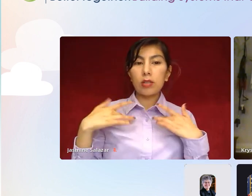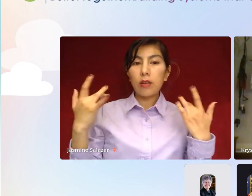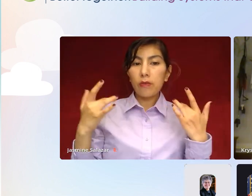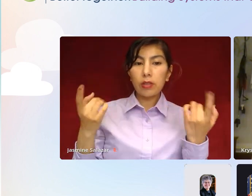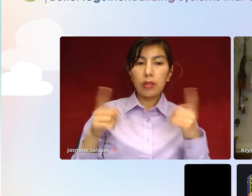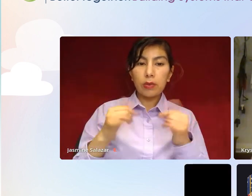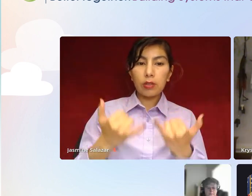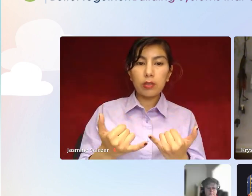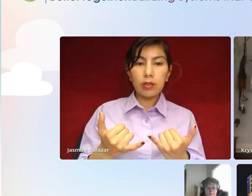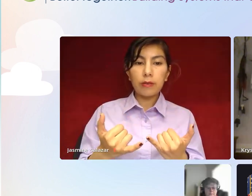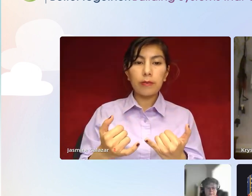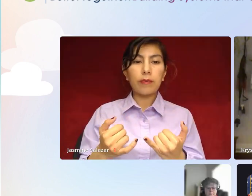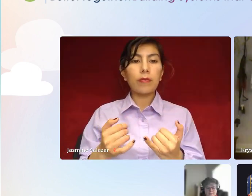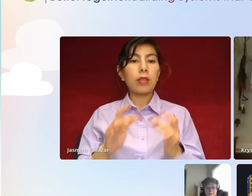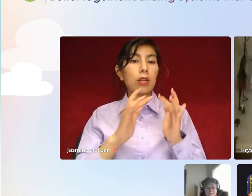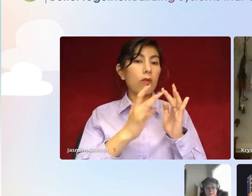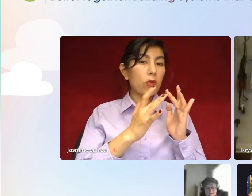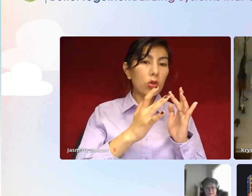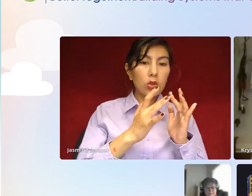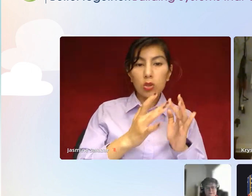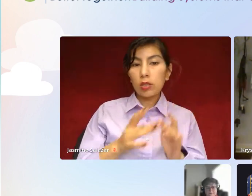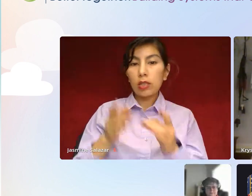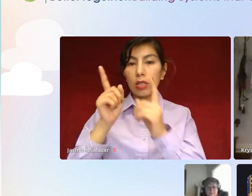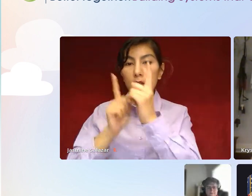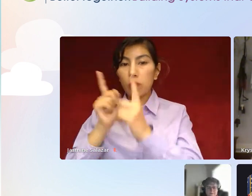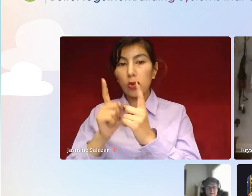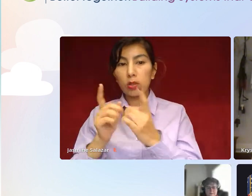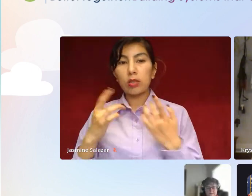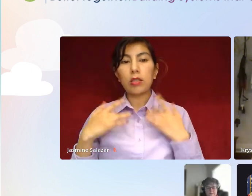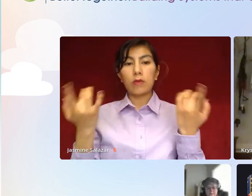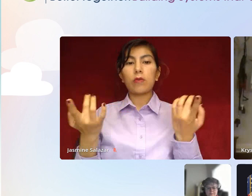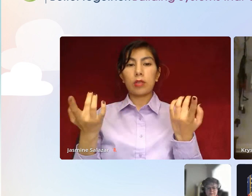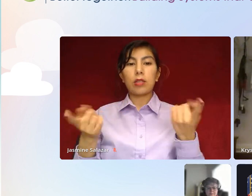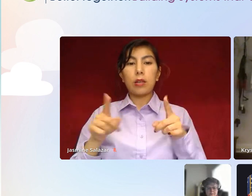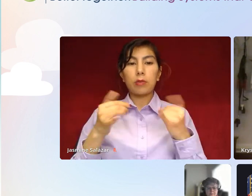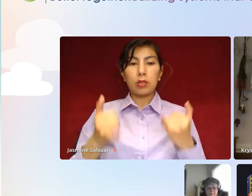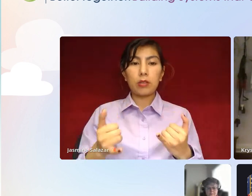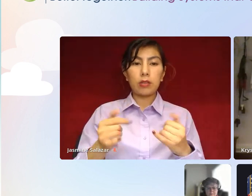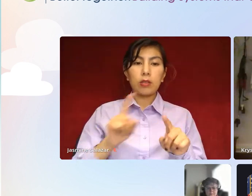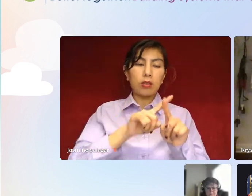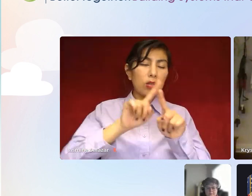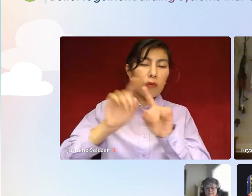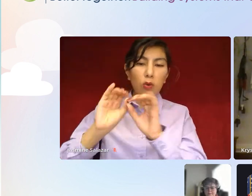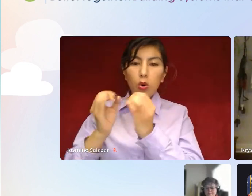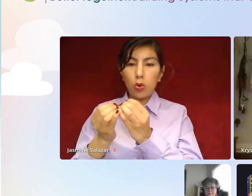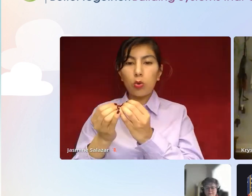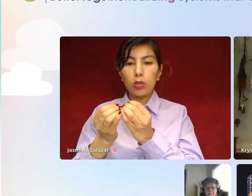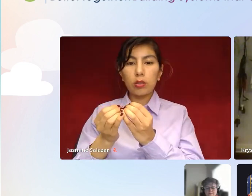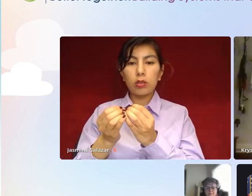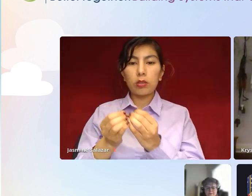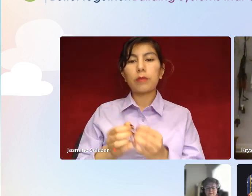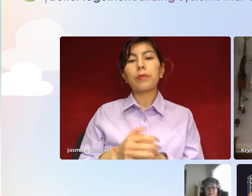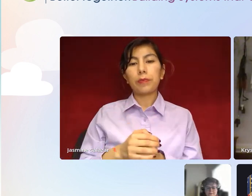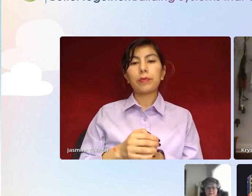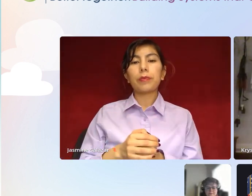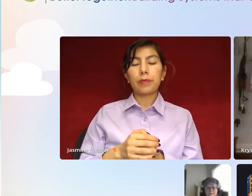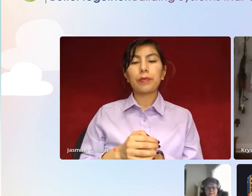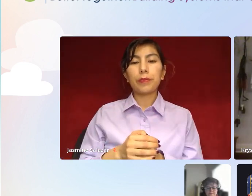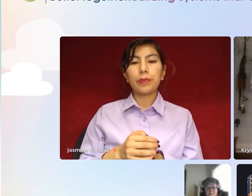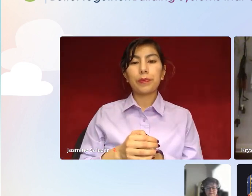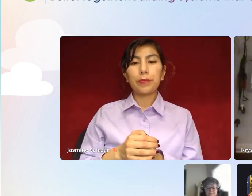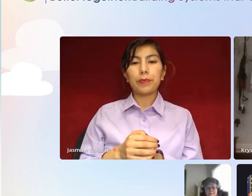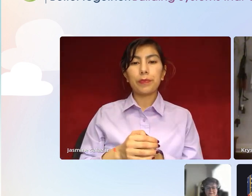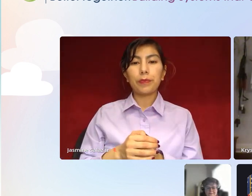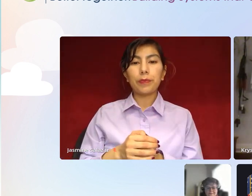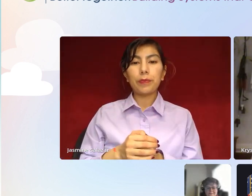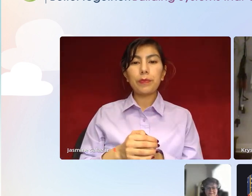month, virtually in person, across our various organizations, our various 85 community organizations partnering with